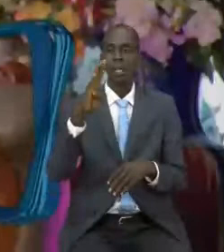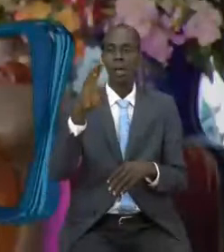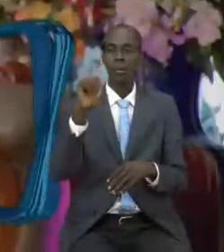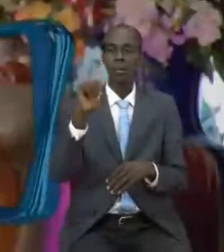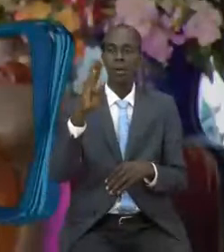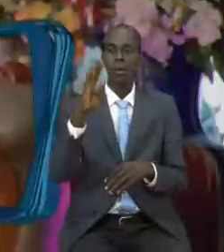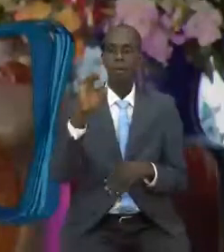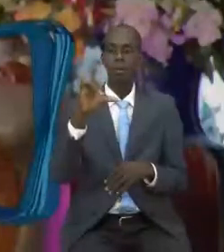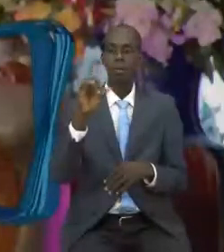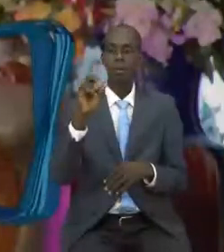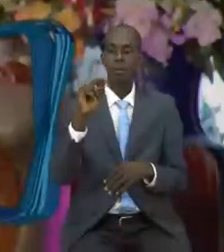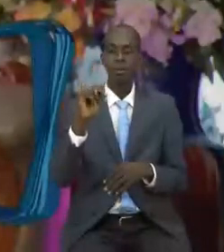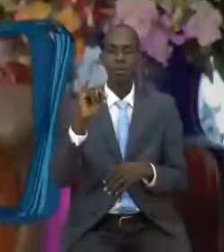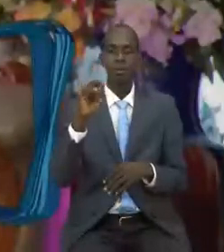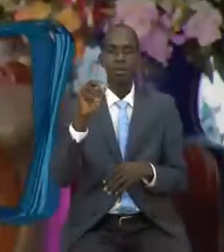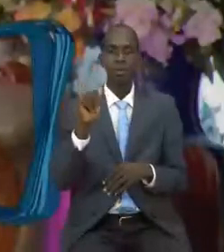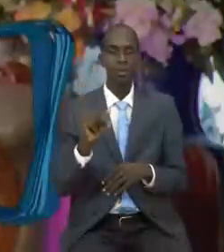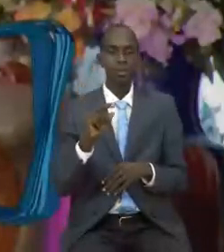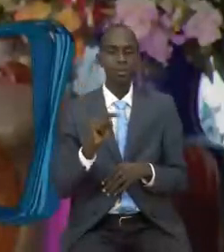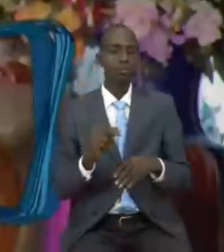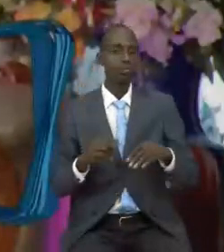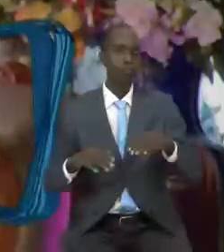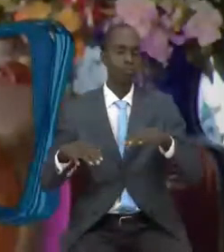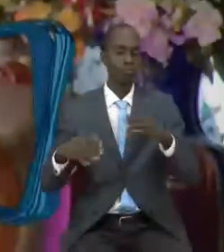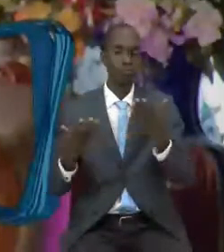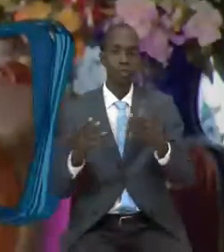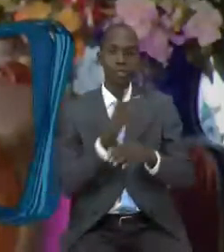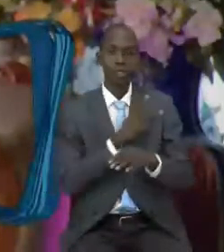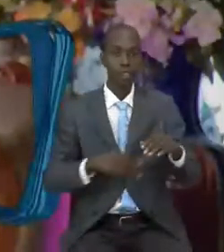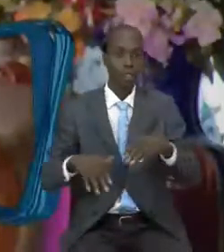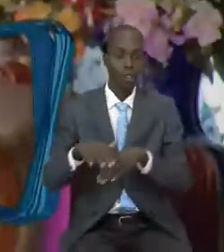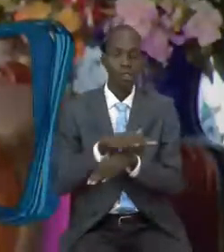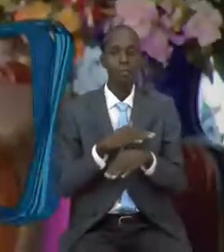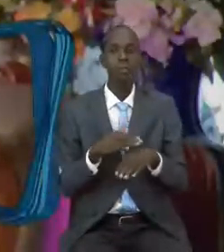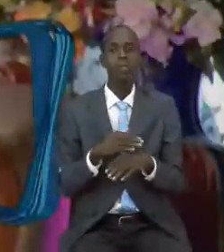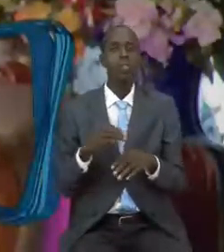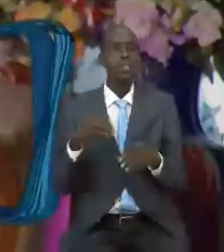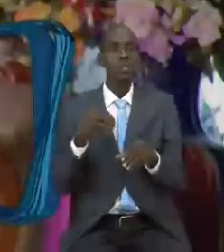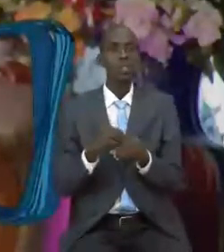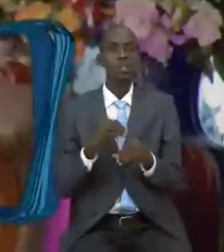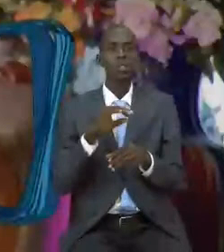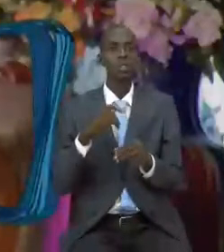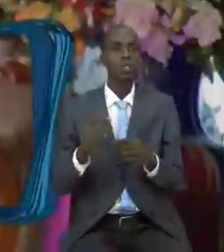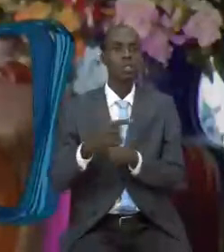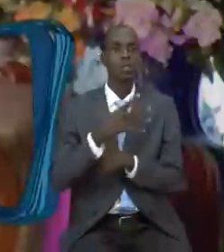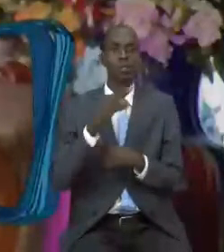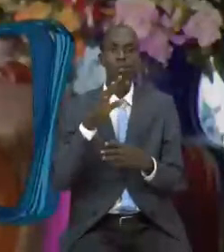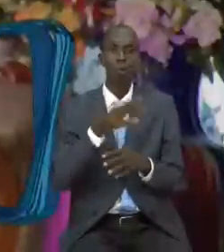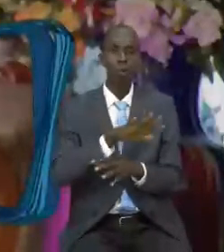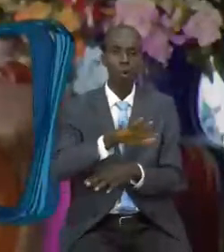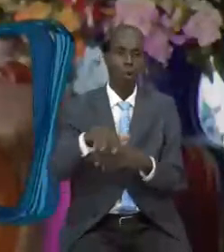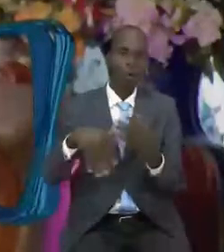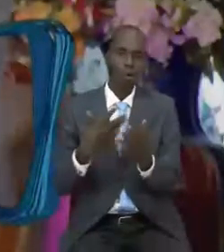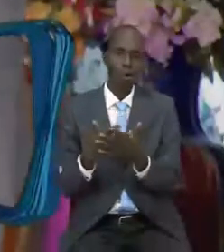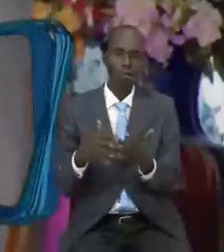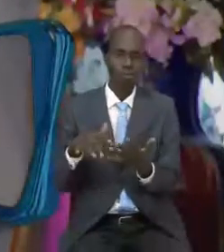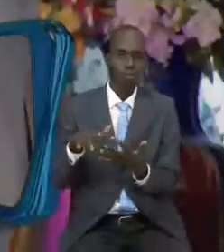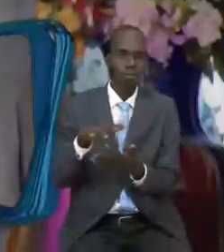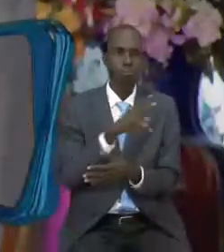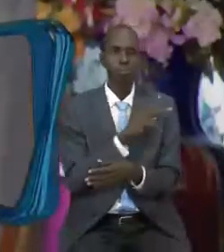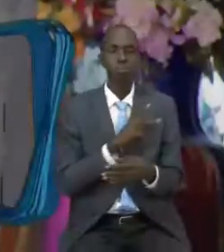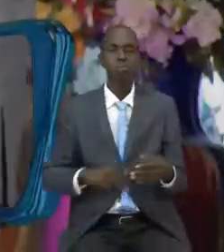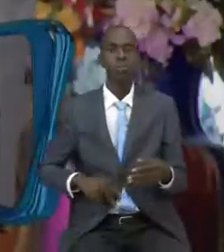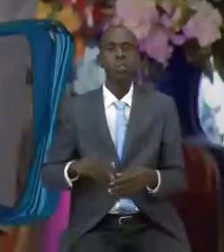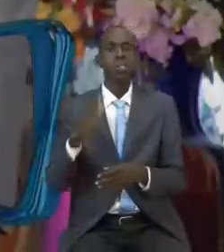the days of all these four kings, worldwide kingdoms, shall the God of